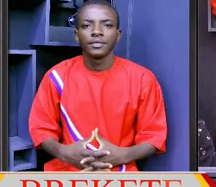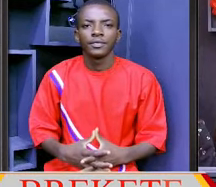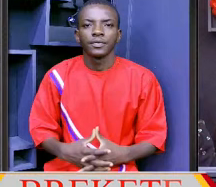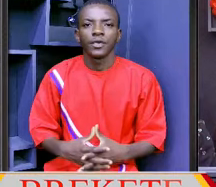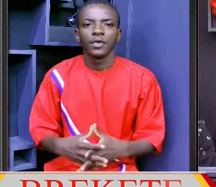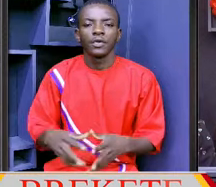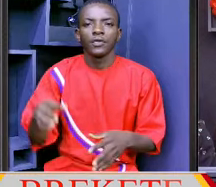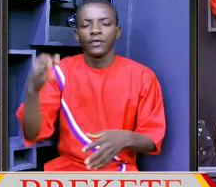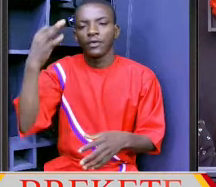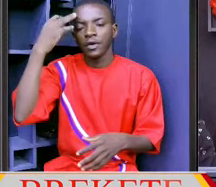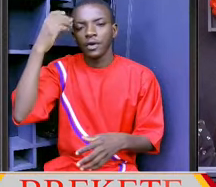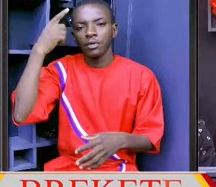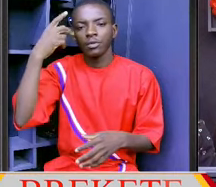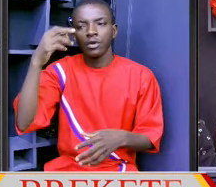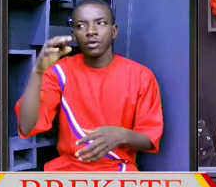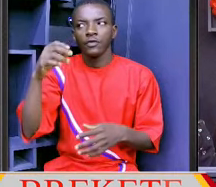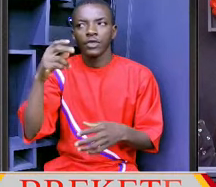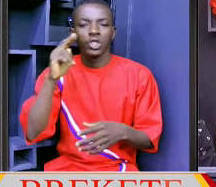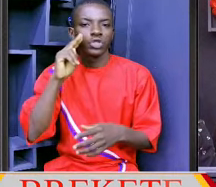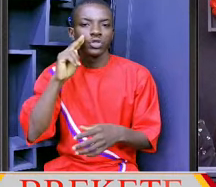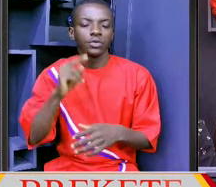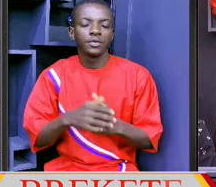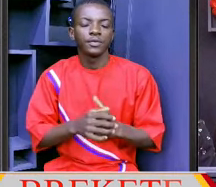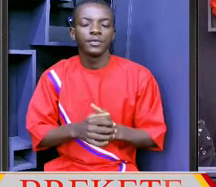of the Federal Republic of Nigeria.